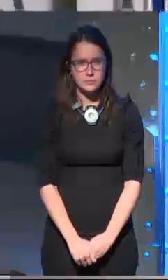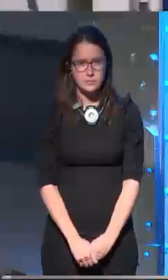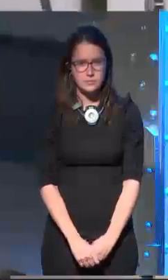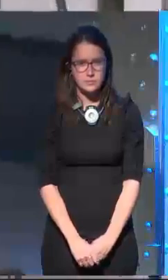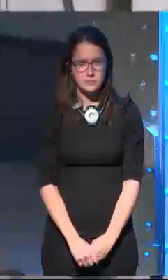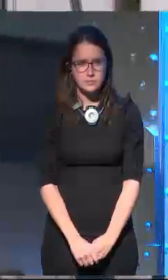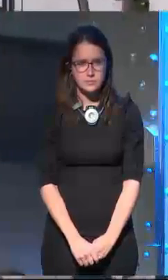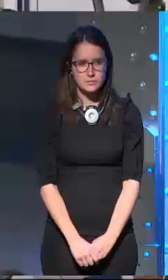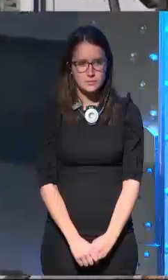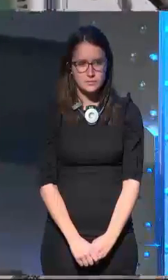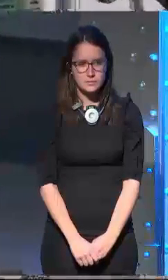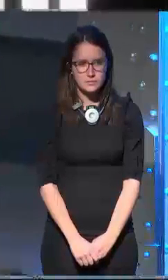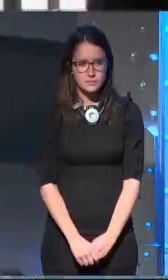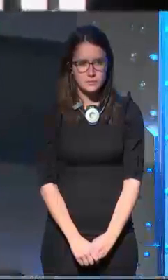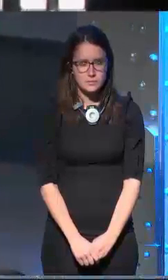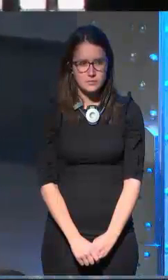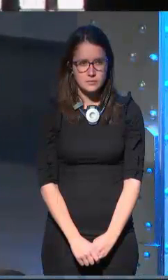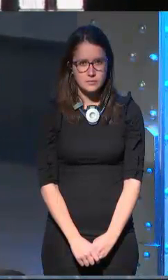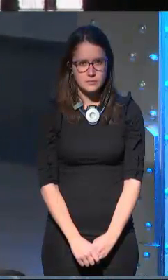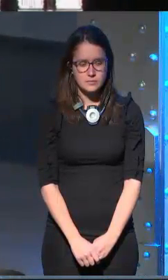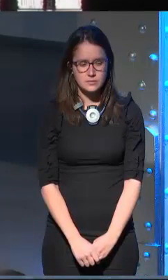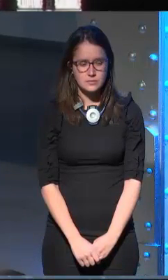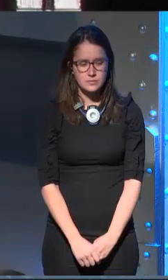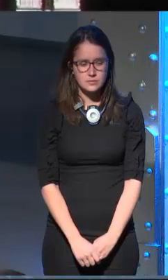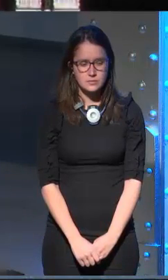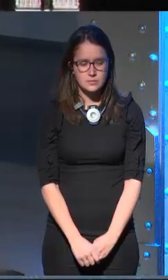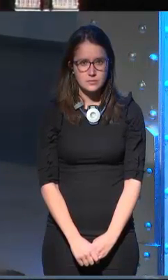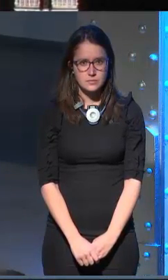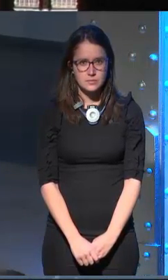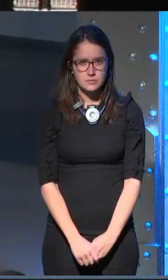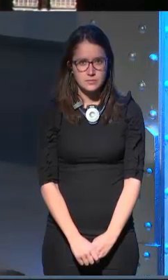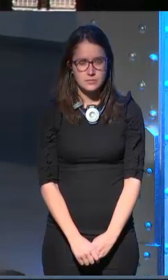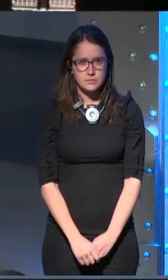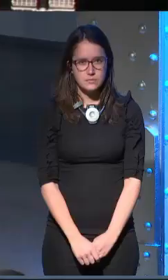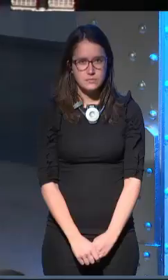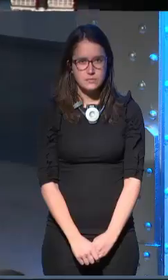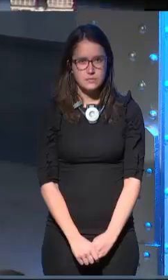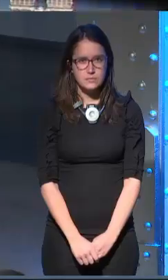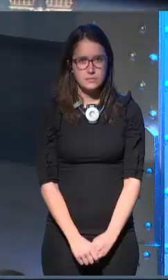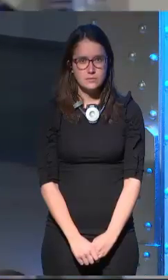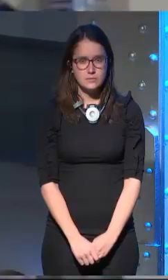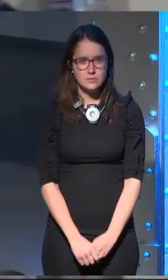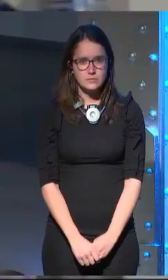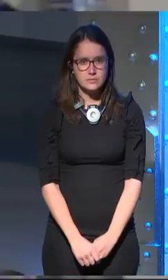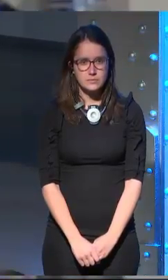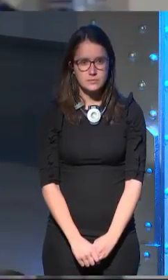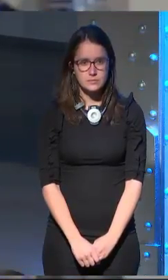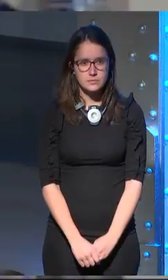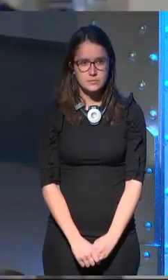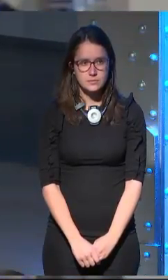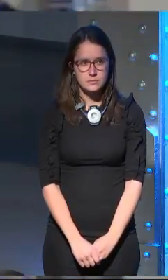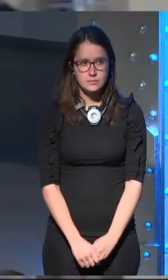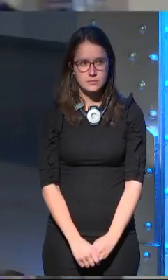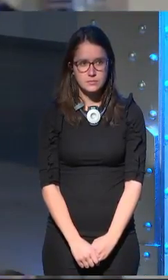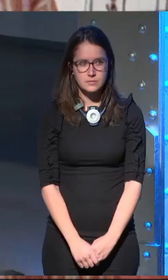This was the longest space flight by an American, so it seemed like an apt title. But it also applies to